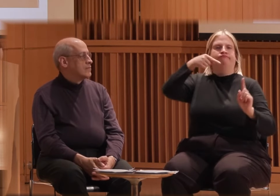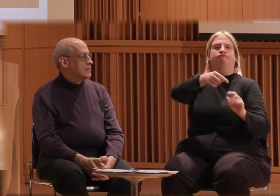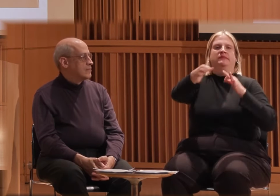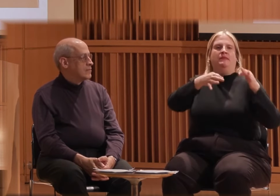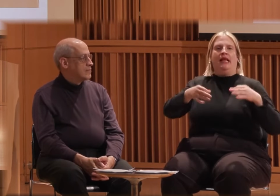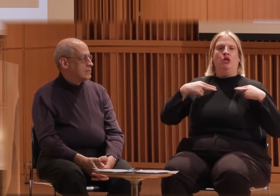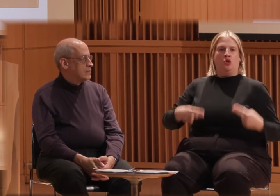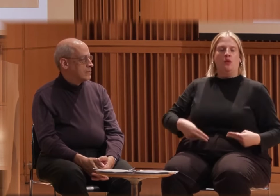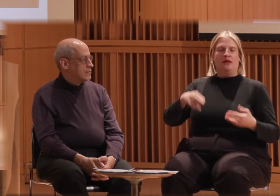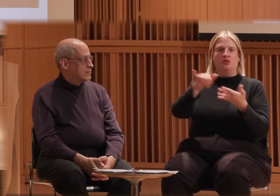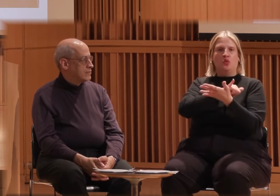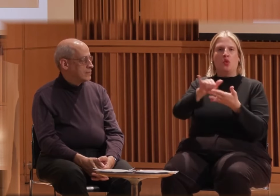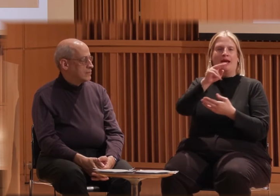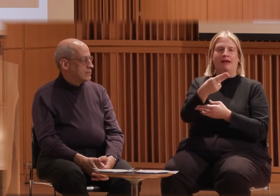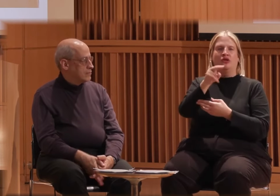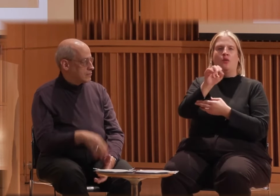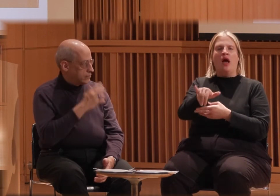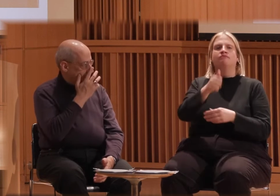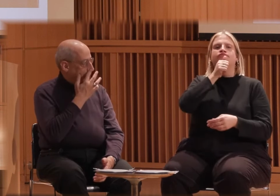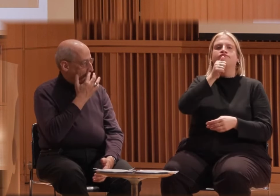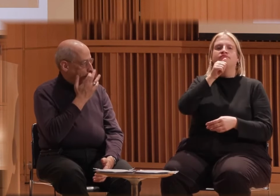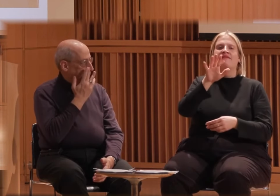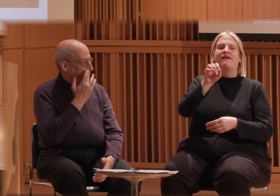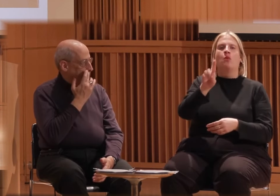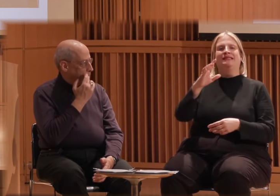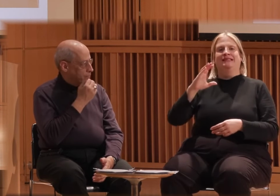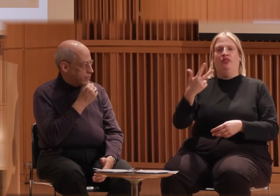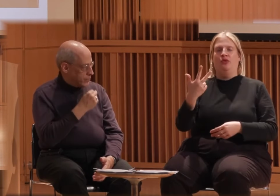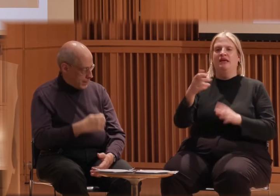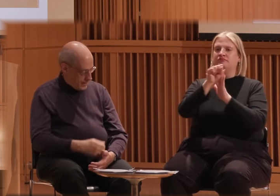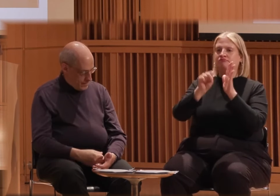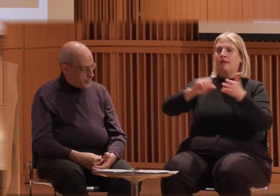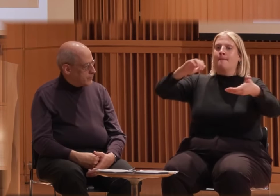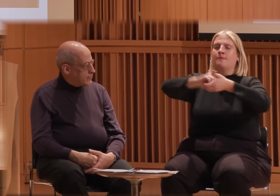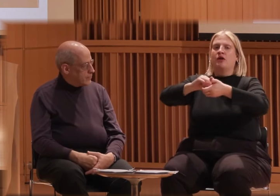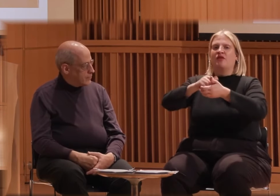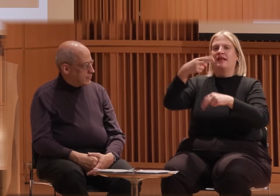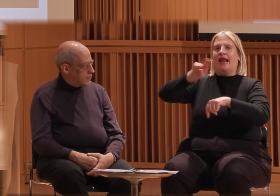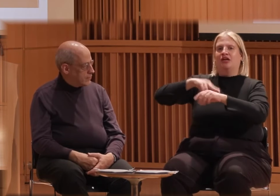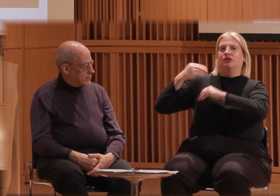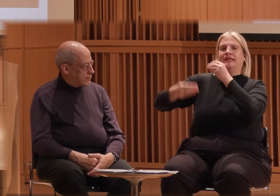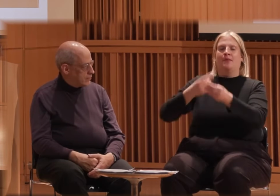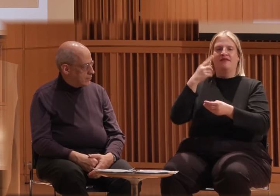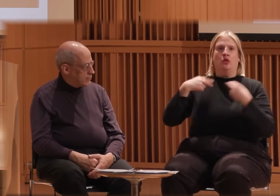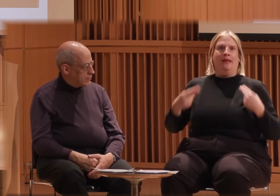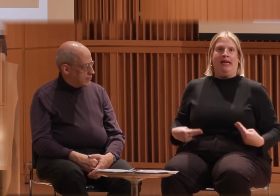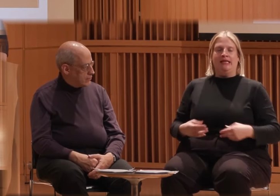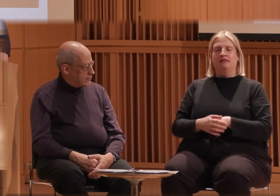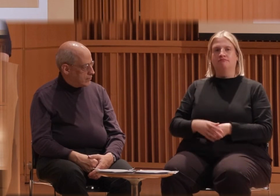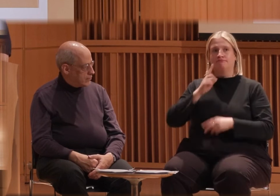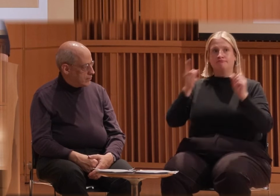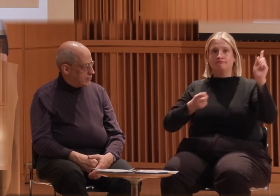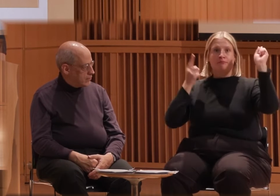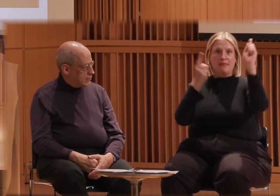are a private 501c3 and the statewide partner of the National Endowment for the Humanities. Our mission is to